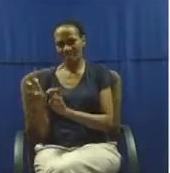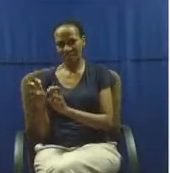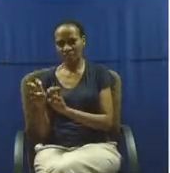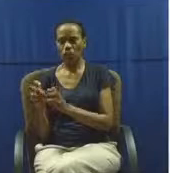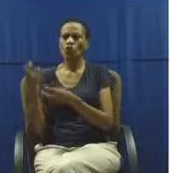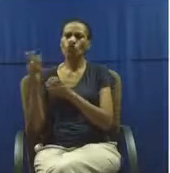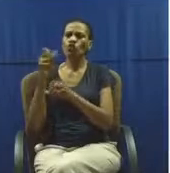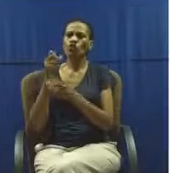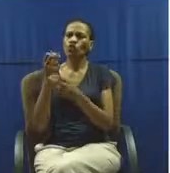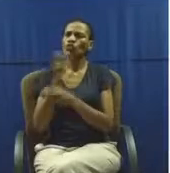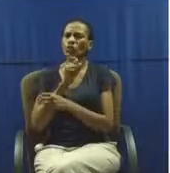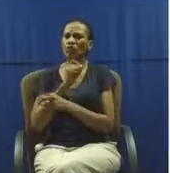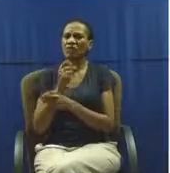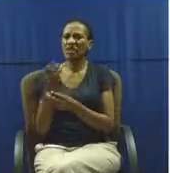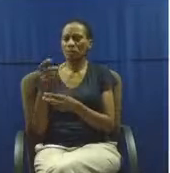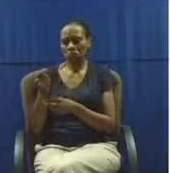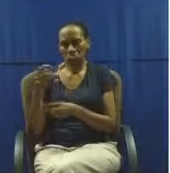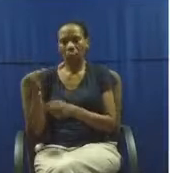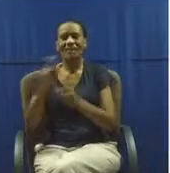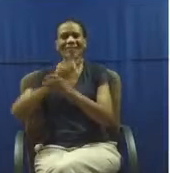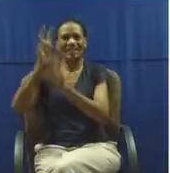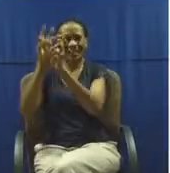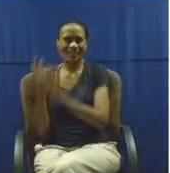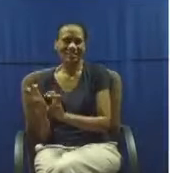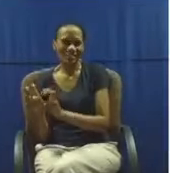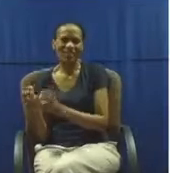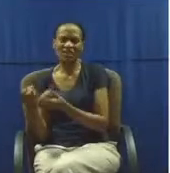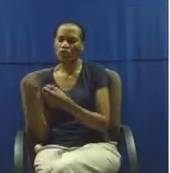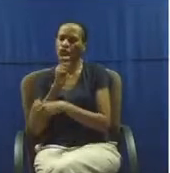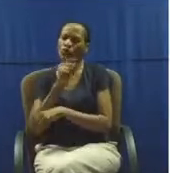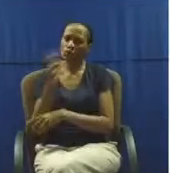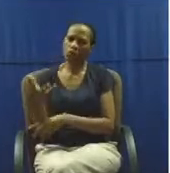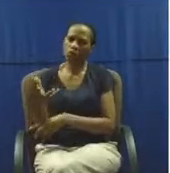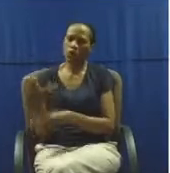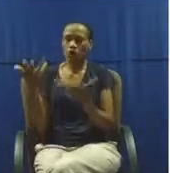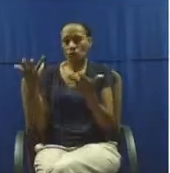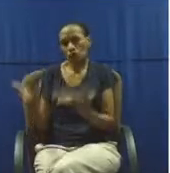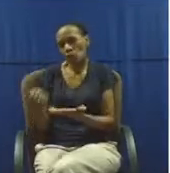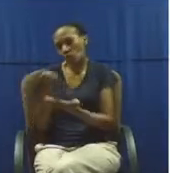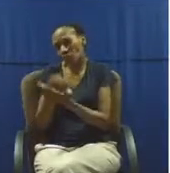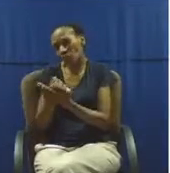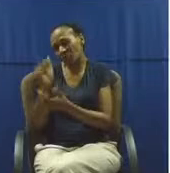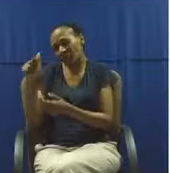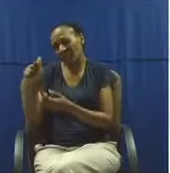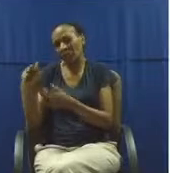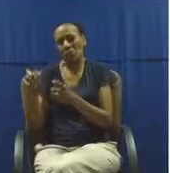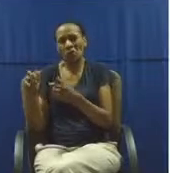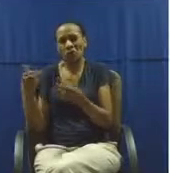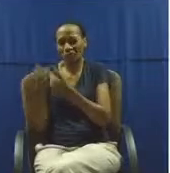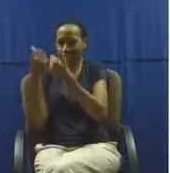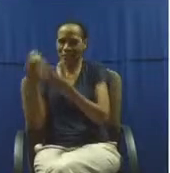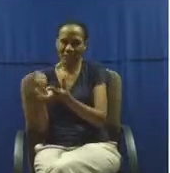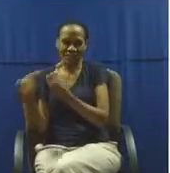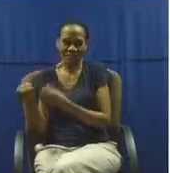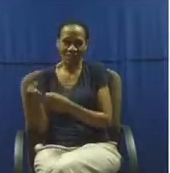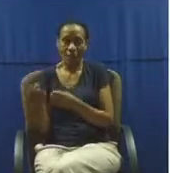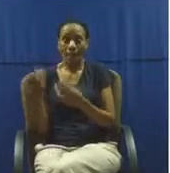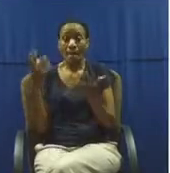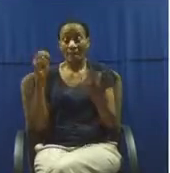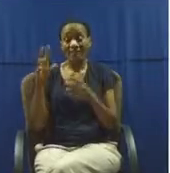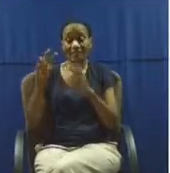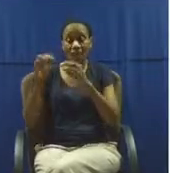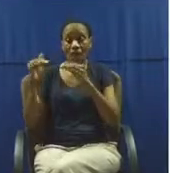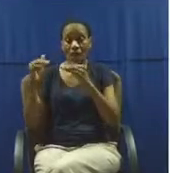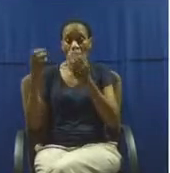emergency power, and that enables their economies. Of course, they are not at the same level as we are, but that enables